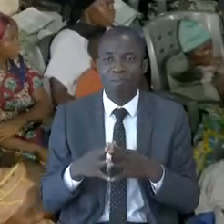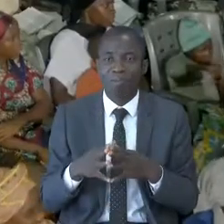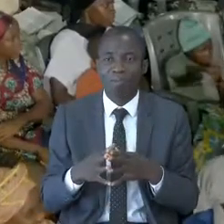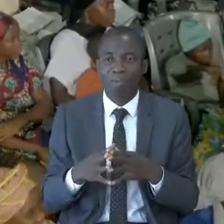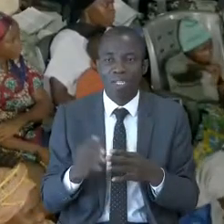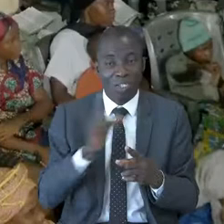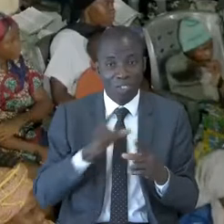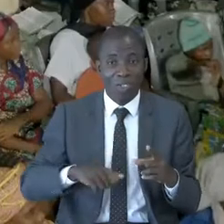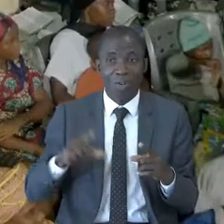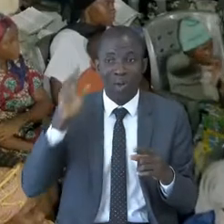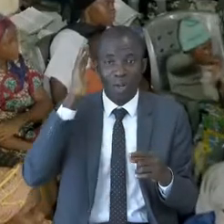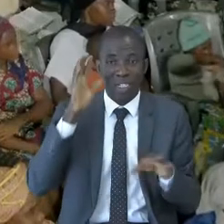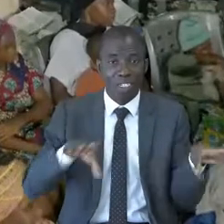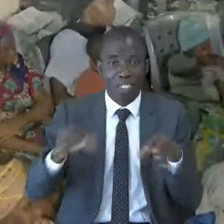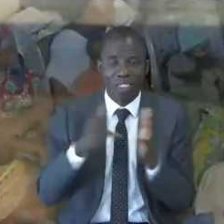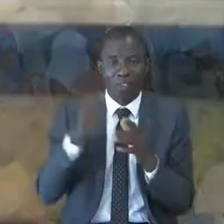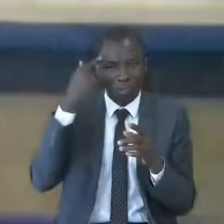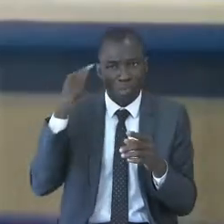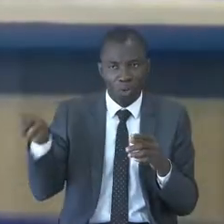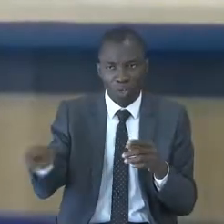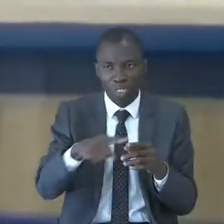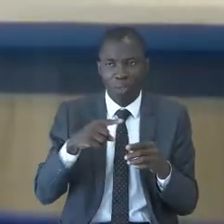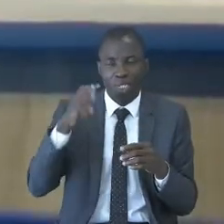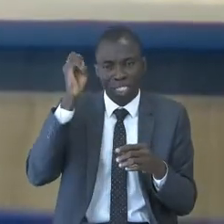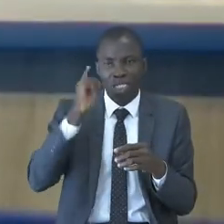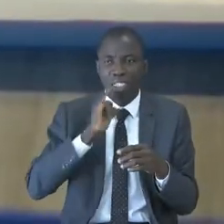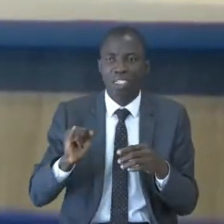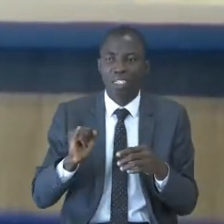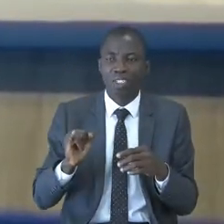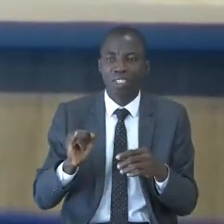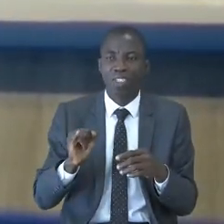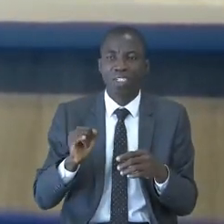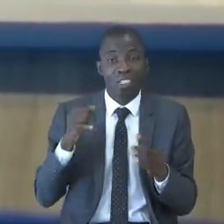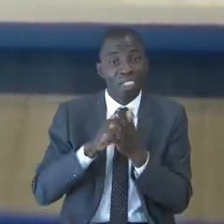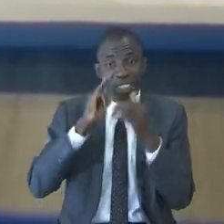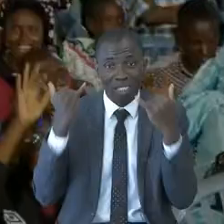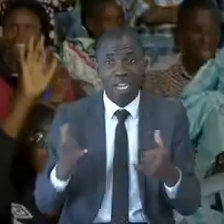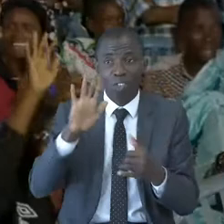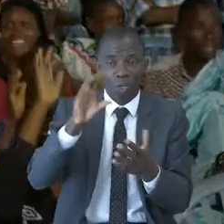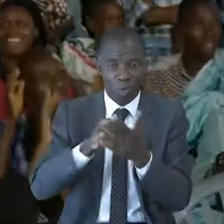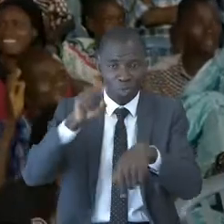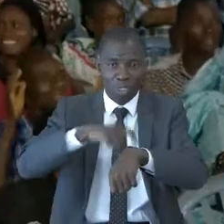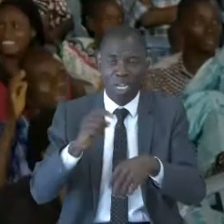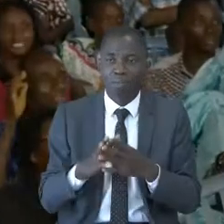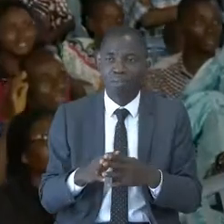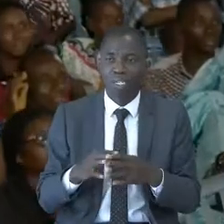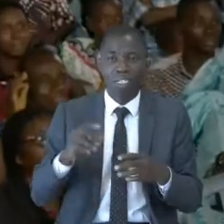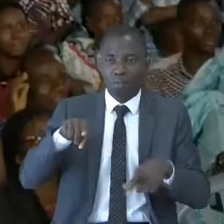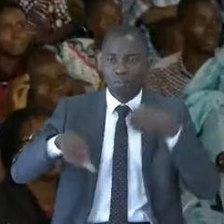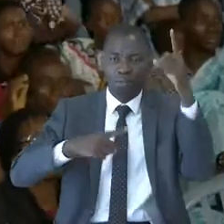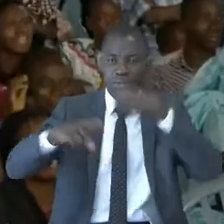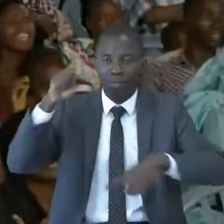The Lord did it for them. It's now your turn. Say, it's